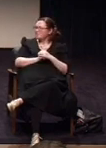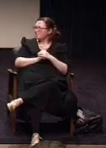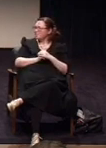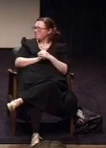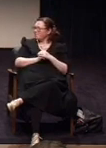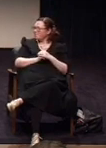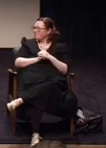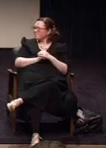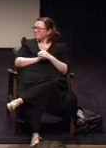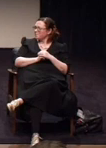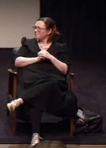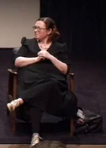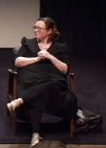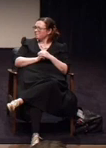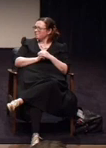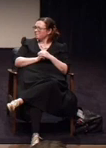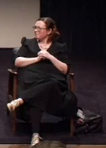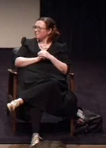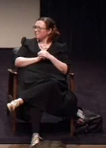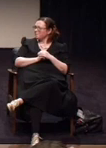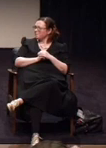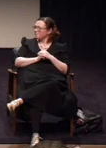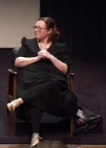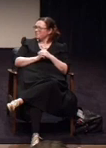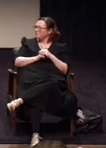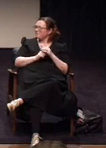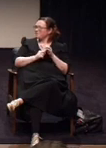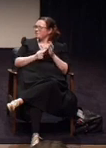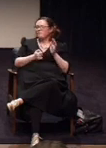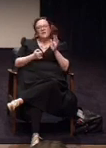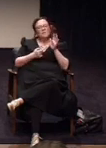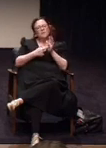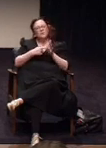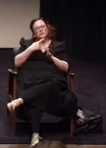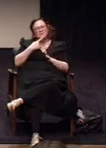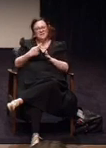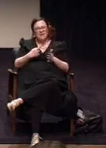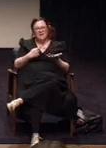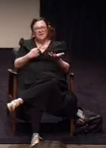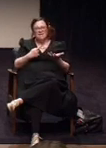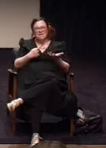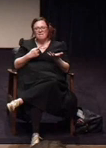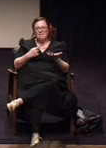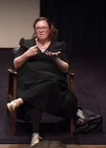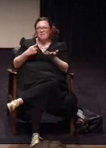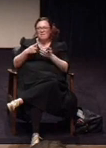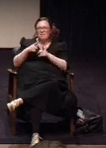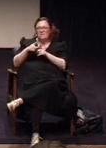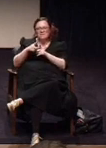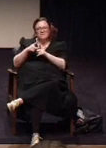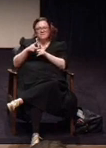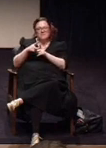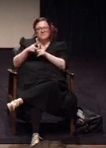I think one important thing is that you will never be ready with a call